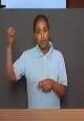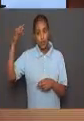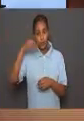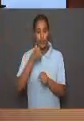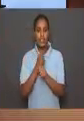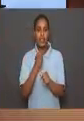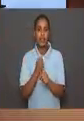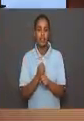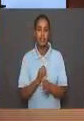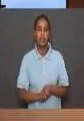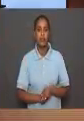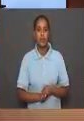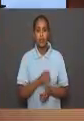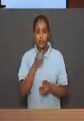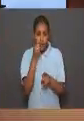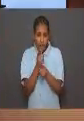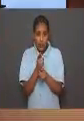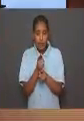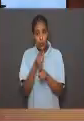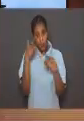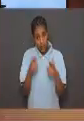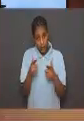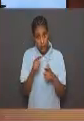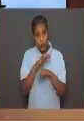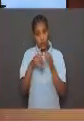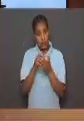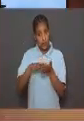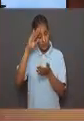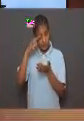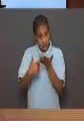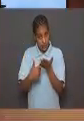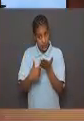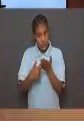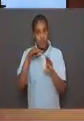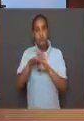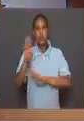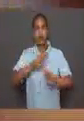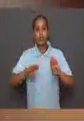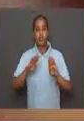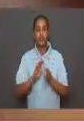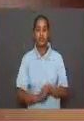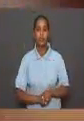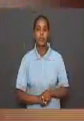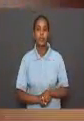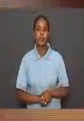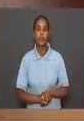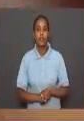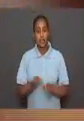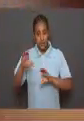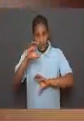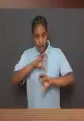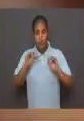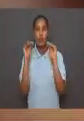photosynthesis. In fact, you probably already learned about this in biology. The